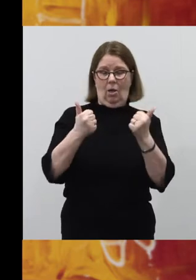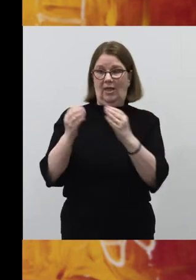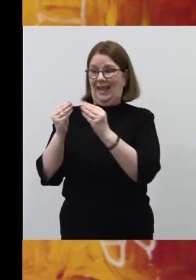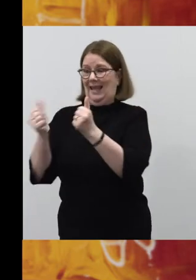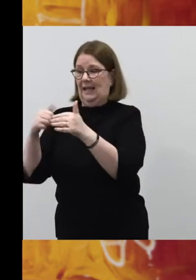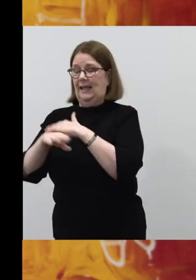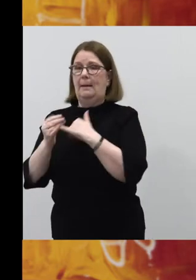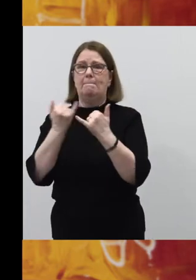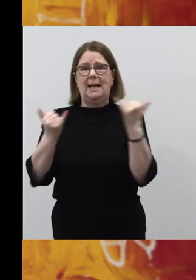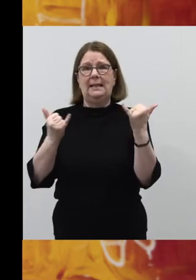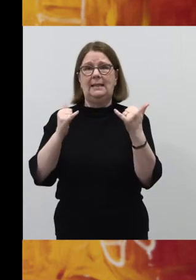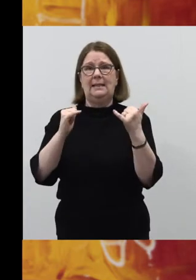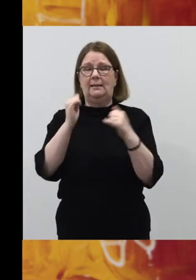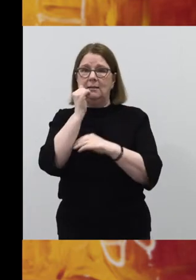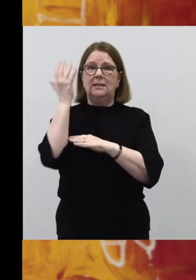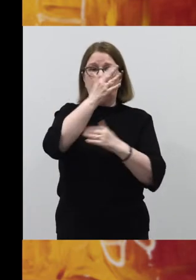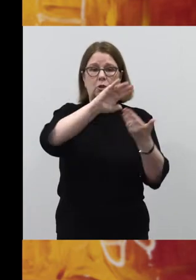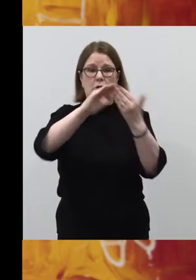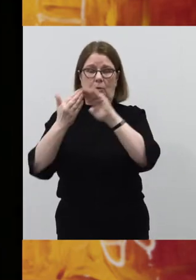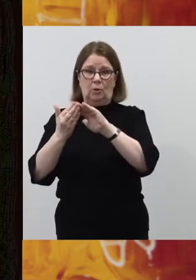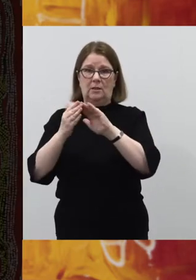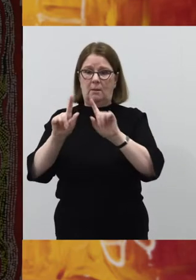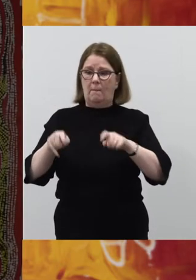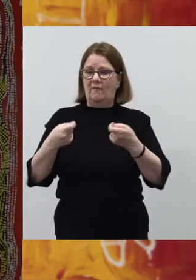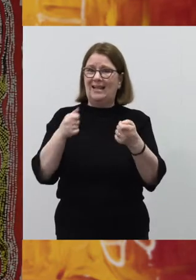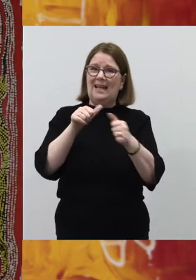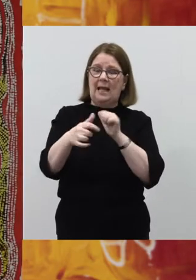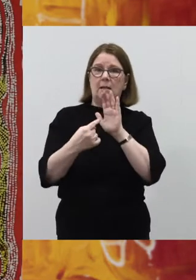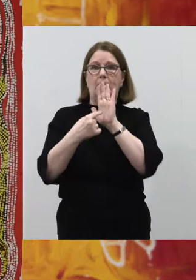As such, the relationship between art, health and well-being within